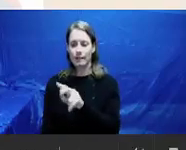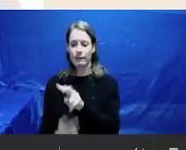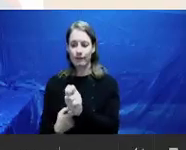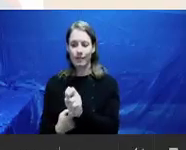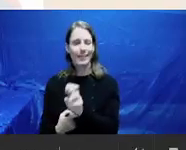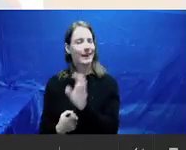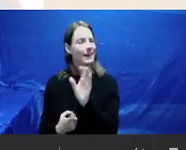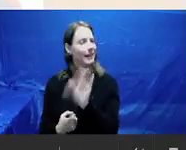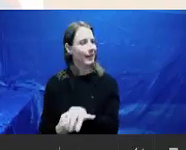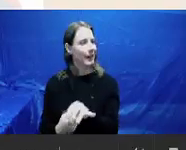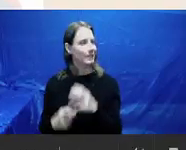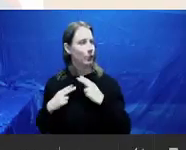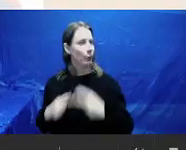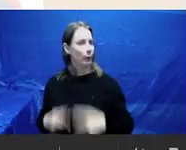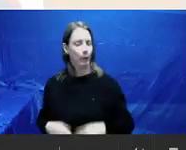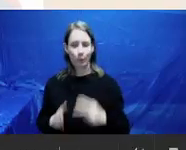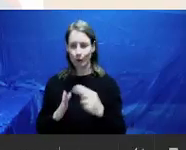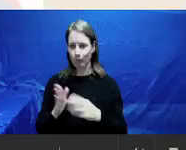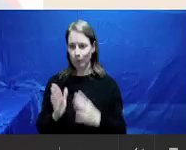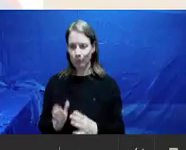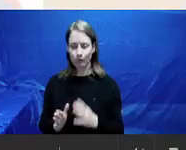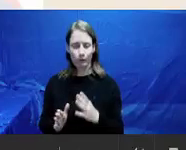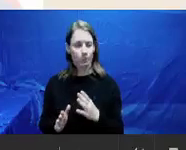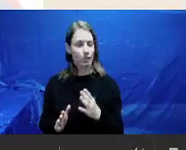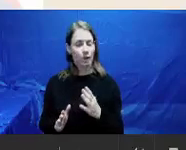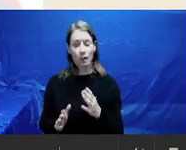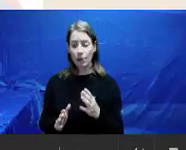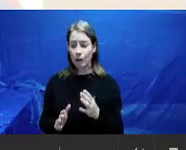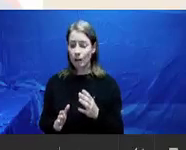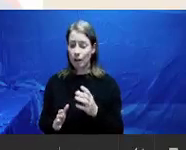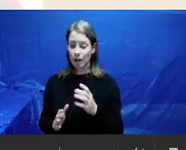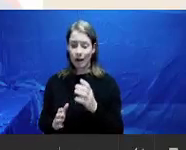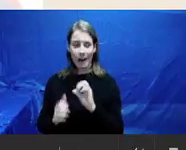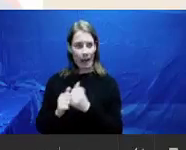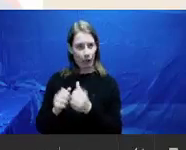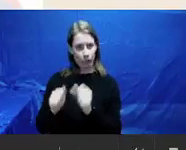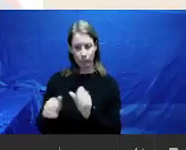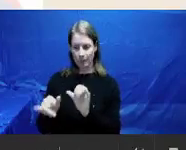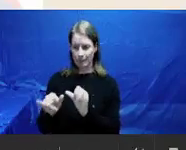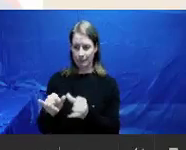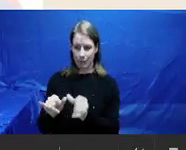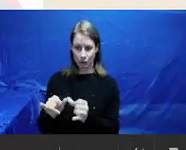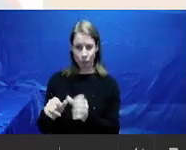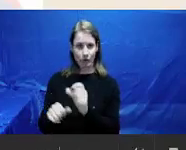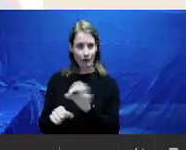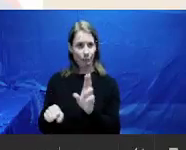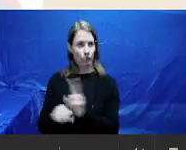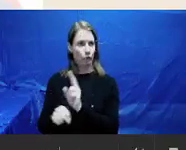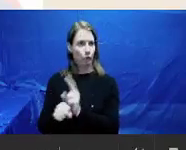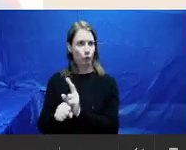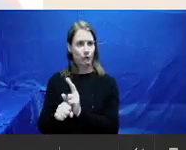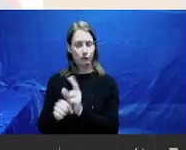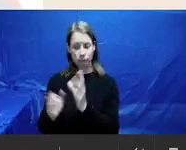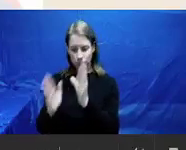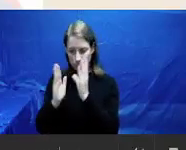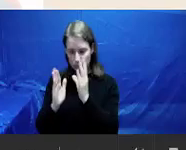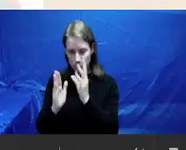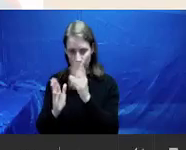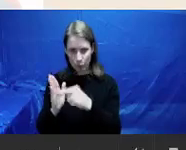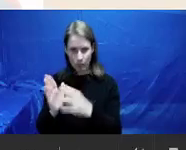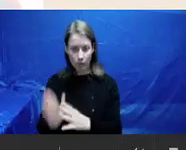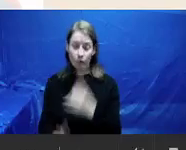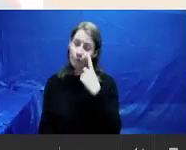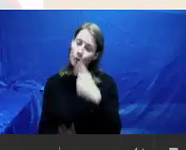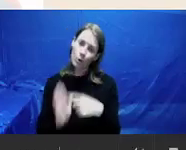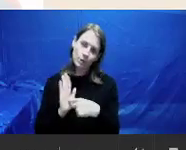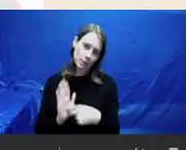any text that can really best be measured by an attentive reader. So an attentive reader can determine the